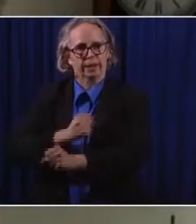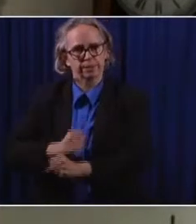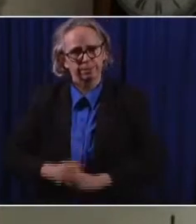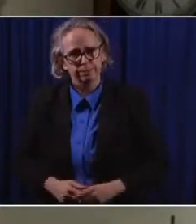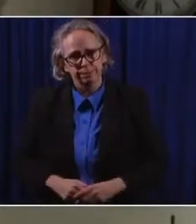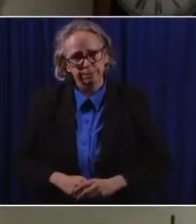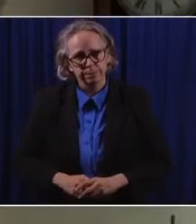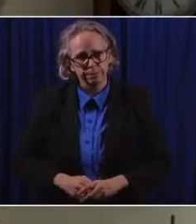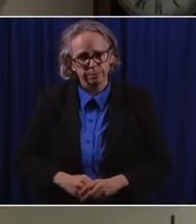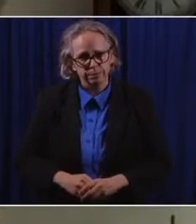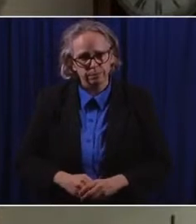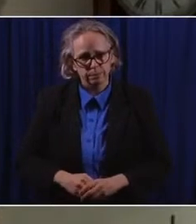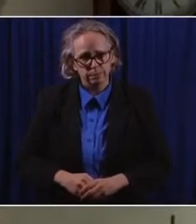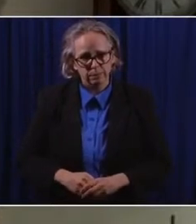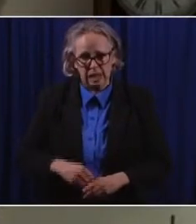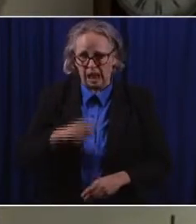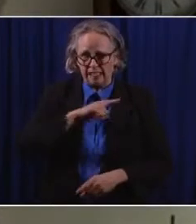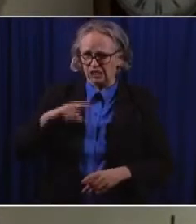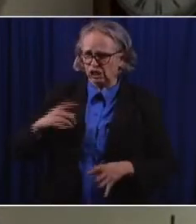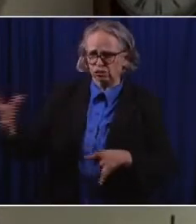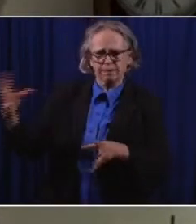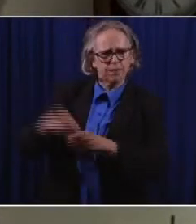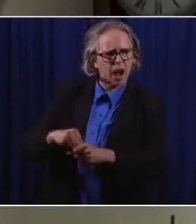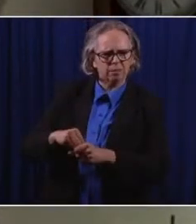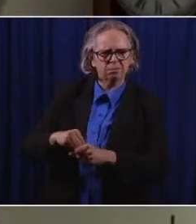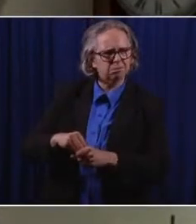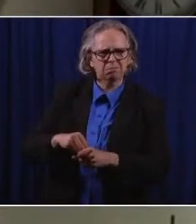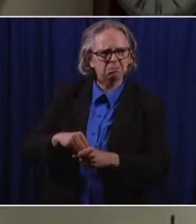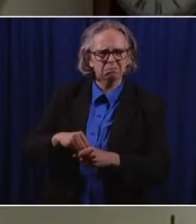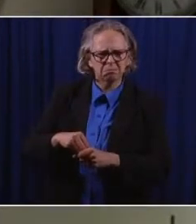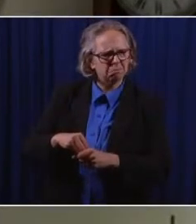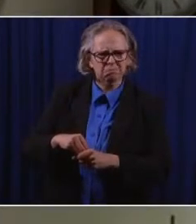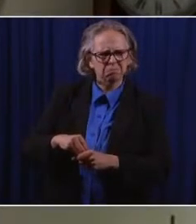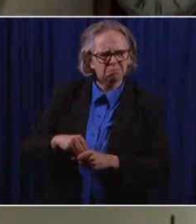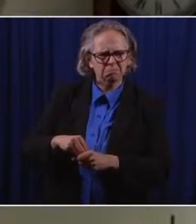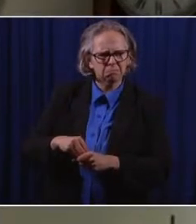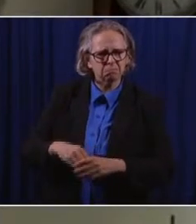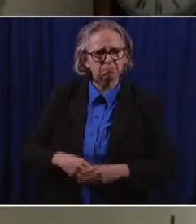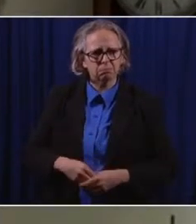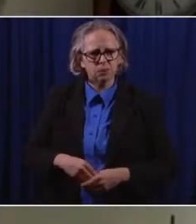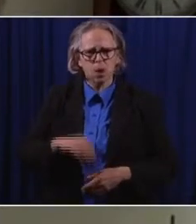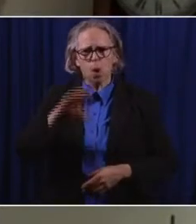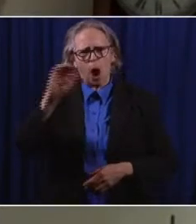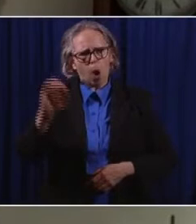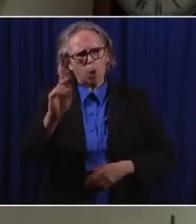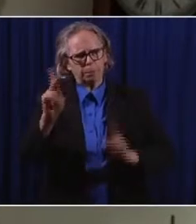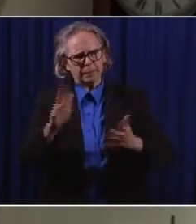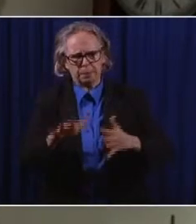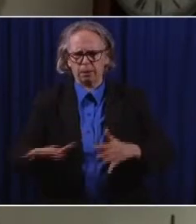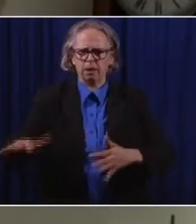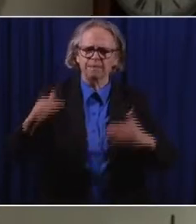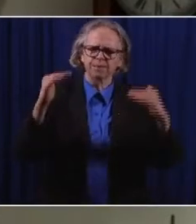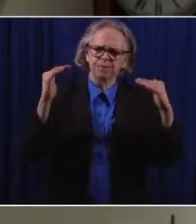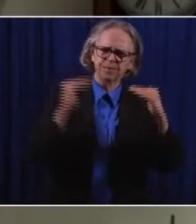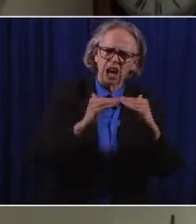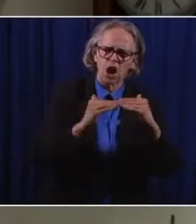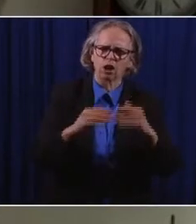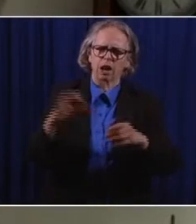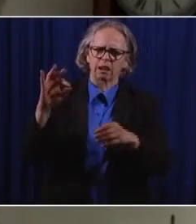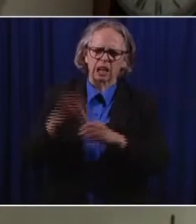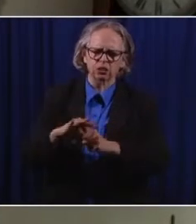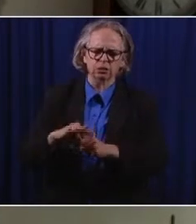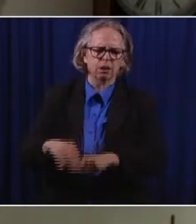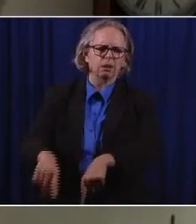happen. We have run fair elections in Ohio for a long time. There's no reason to think that